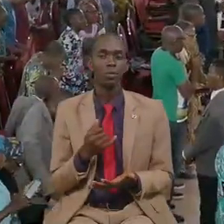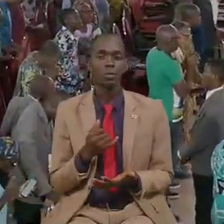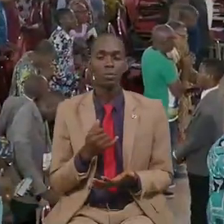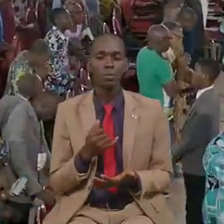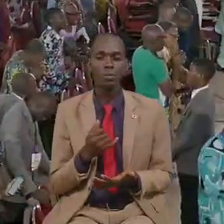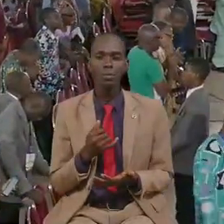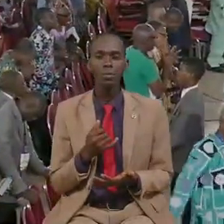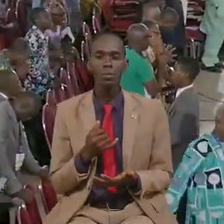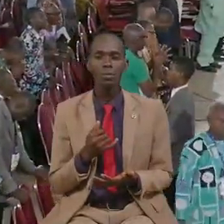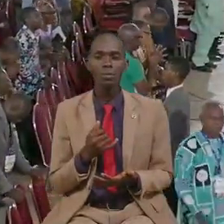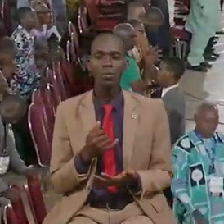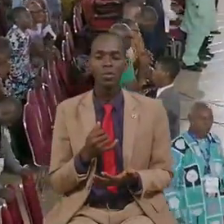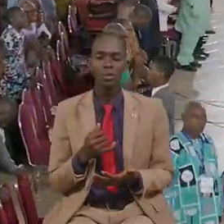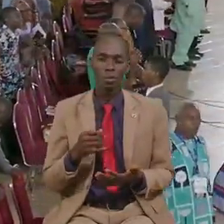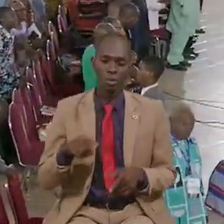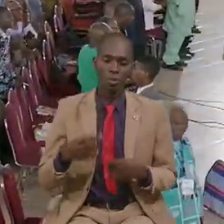And do it.